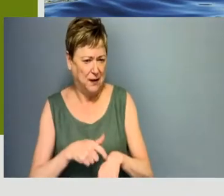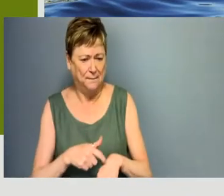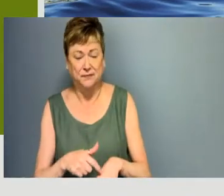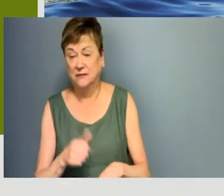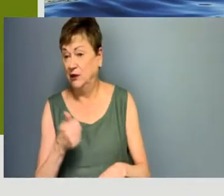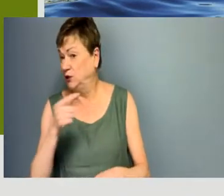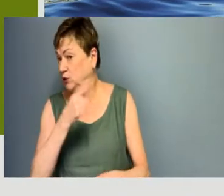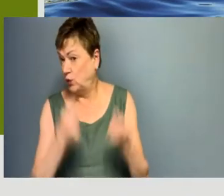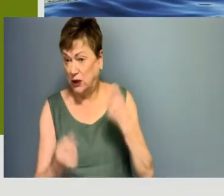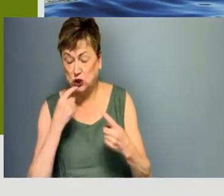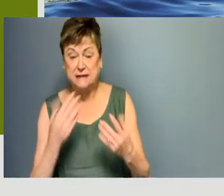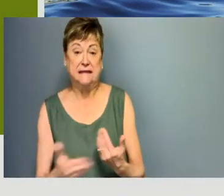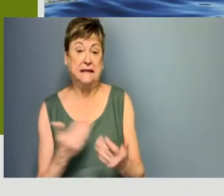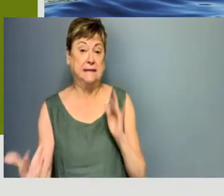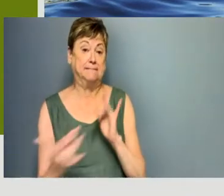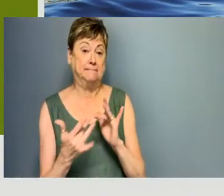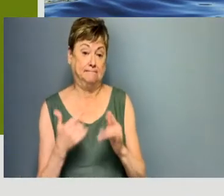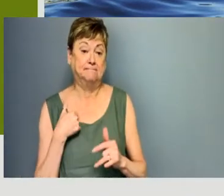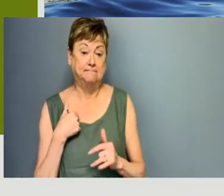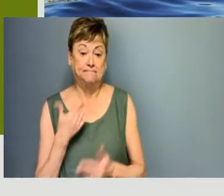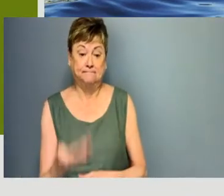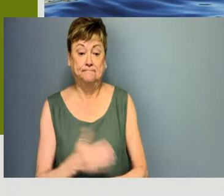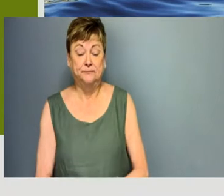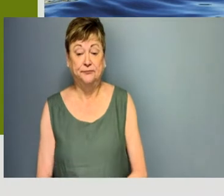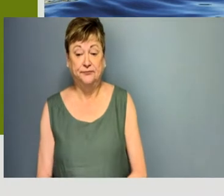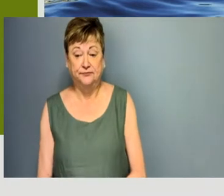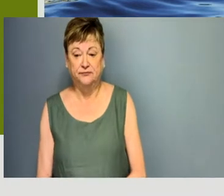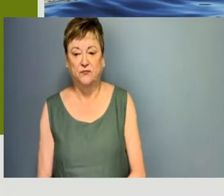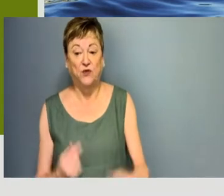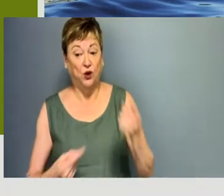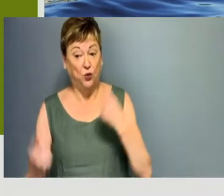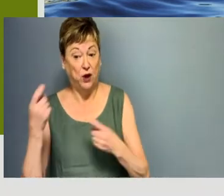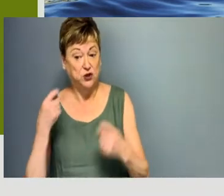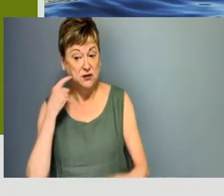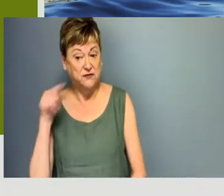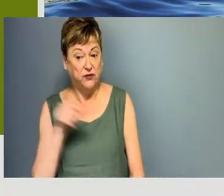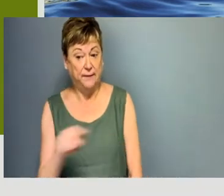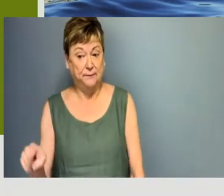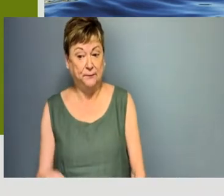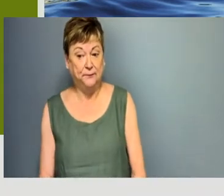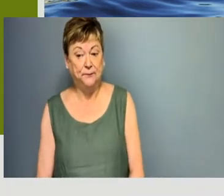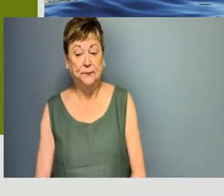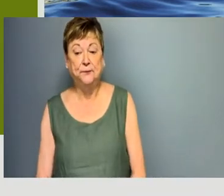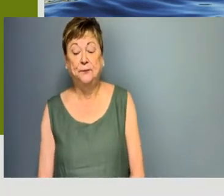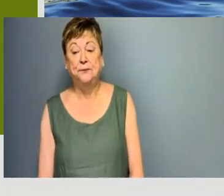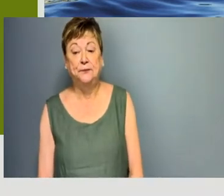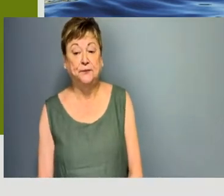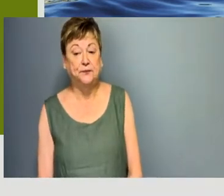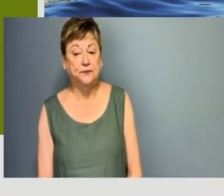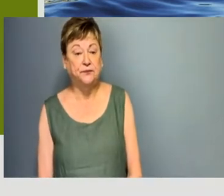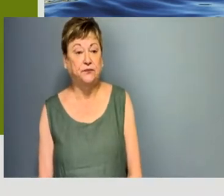to reach at the district. Okay. Thanks. Appreciate any questions for okay.